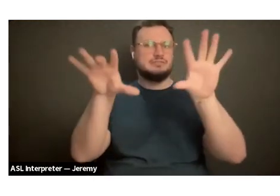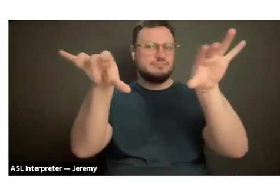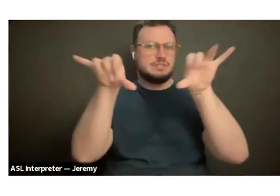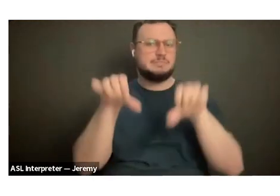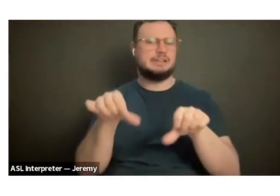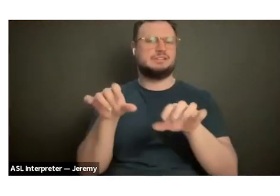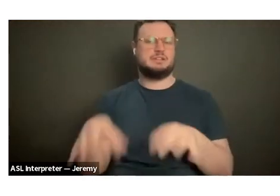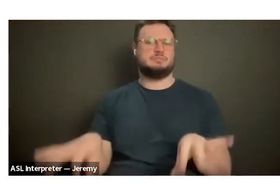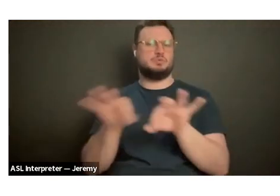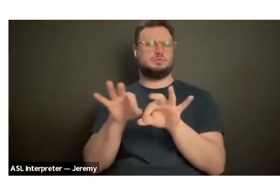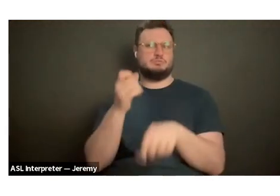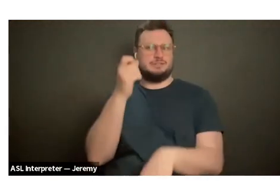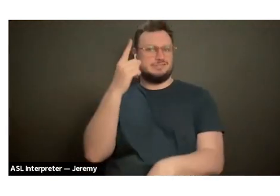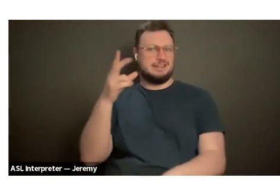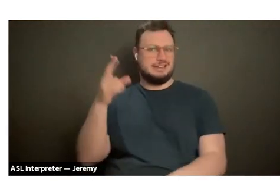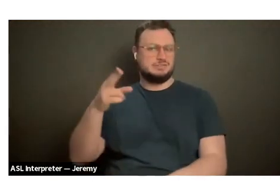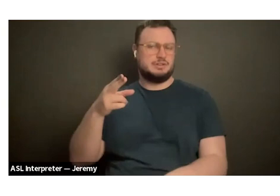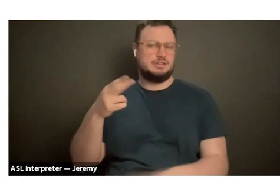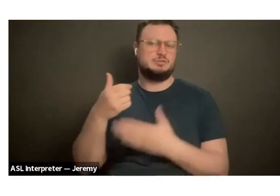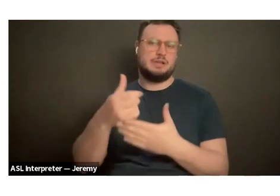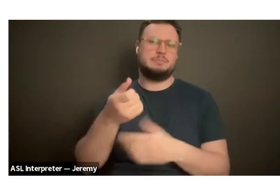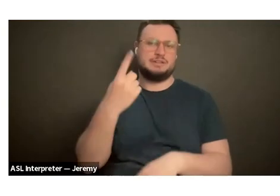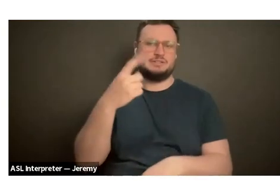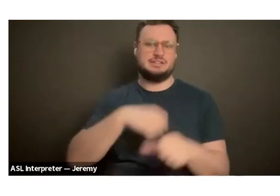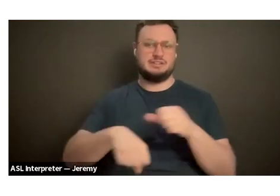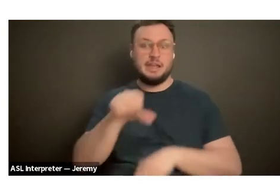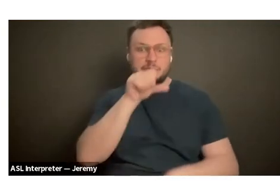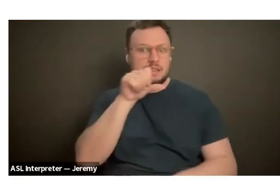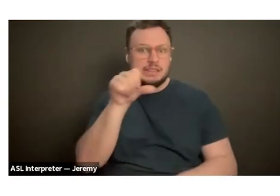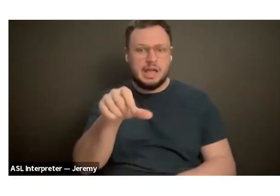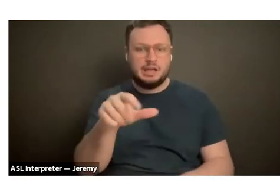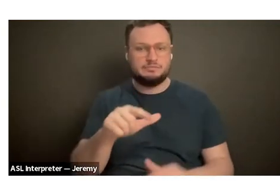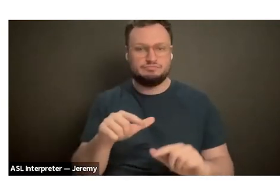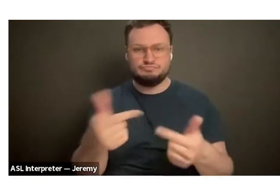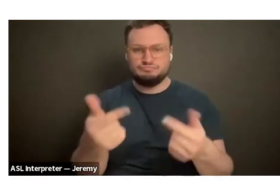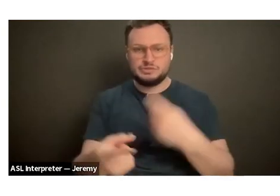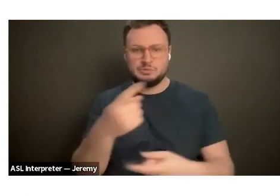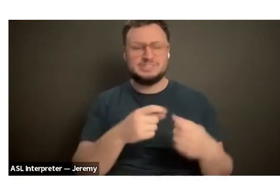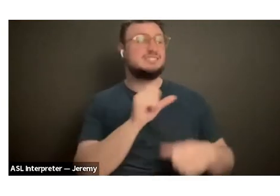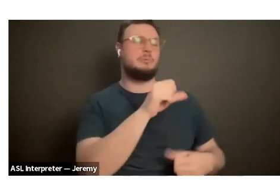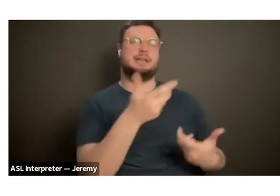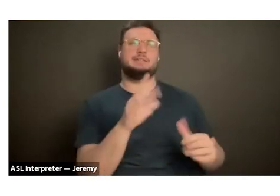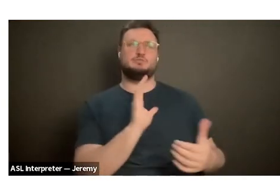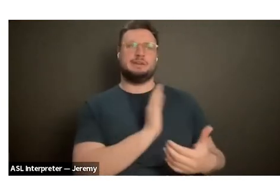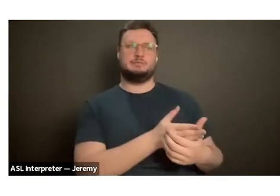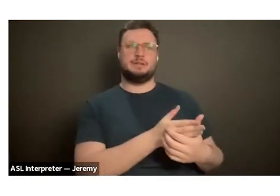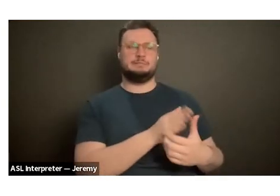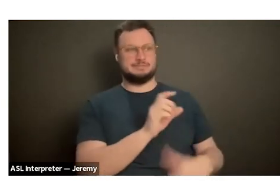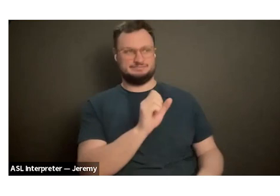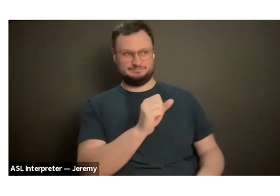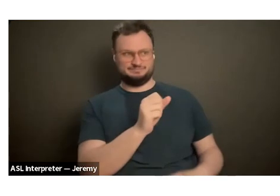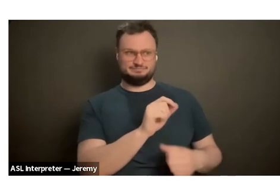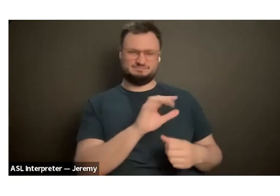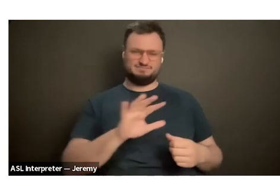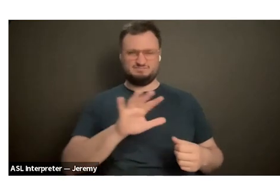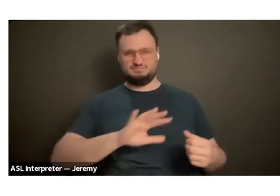talk forever. I would love to get to some The questions. question. Yes, I was just going to say, I didn't want to interrupt you, but yes, we have about